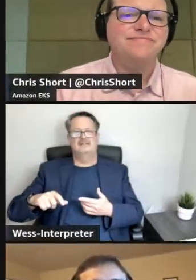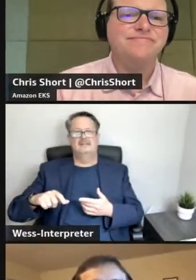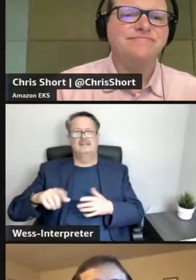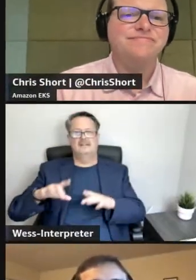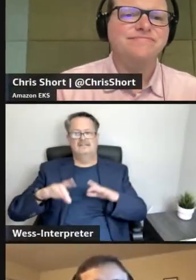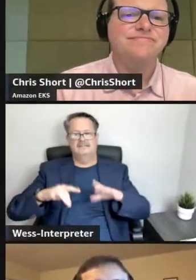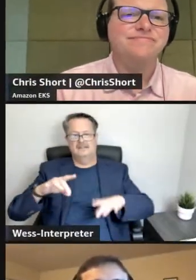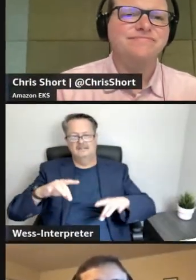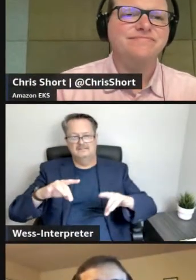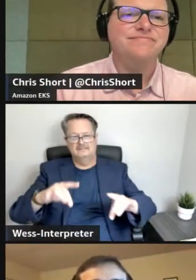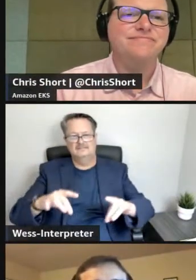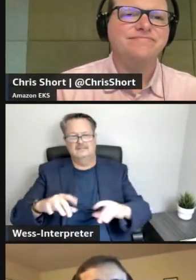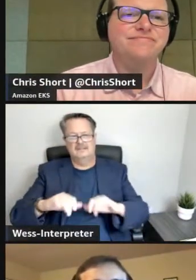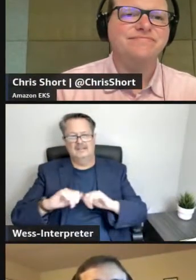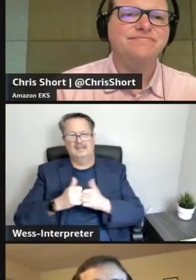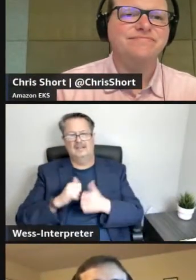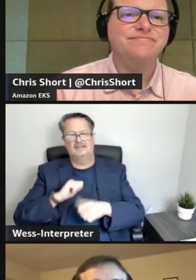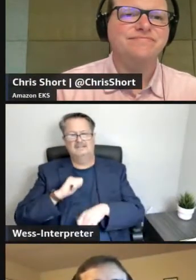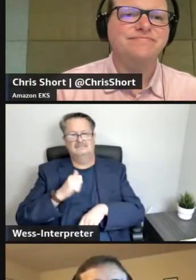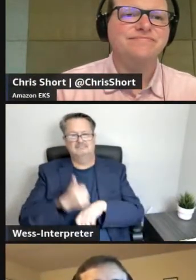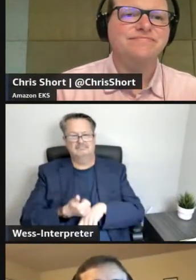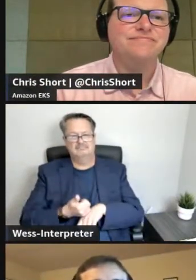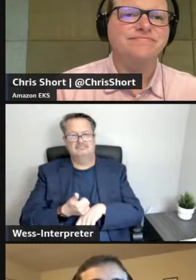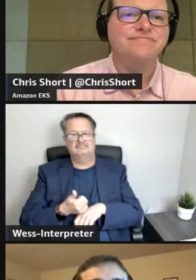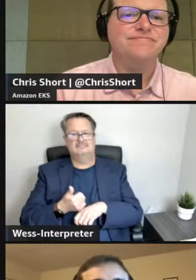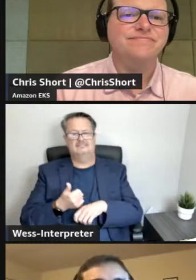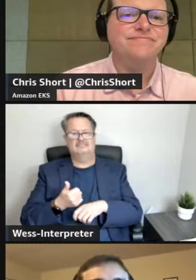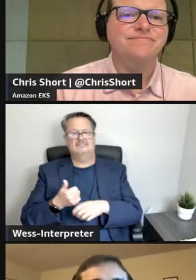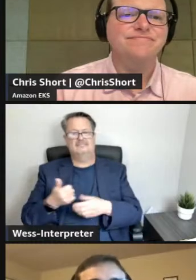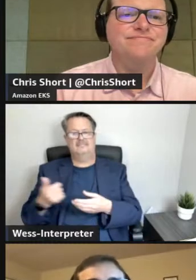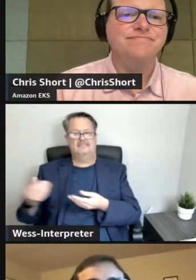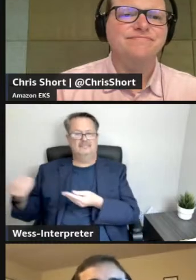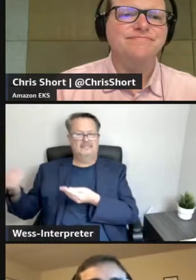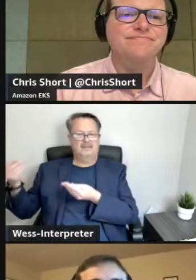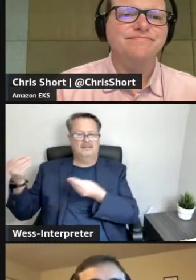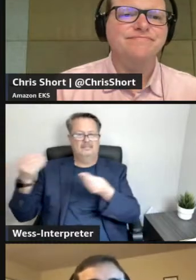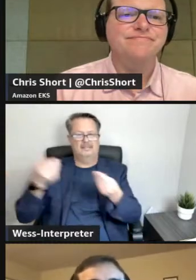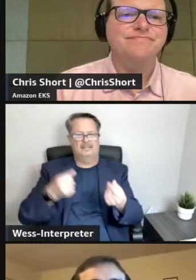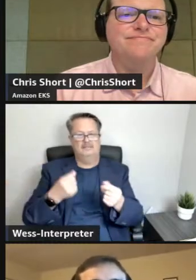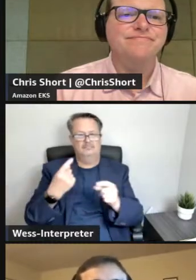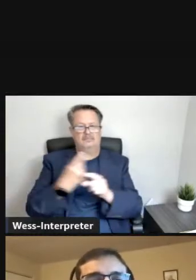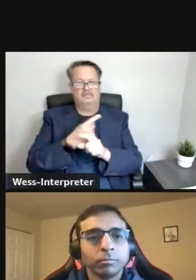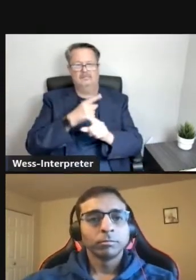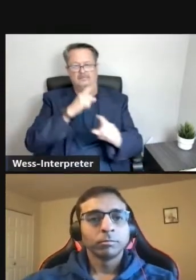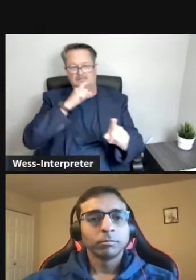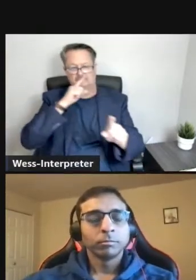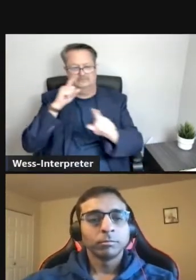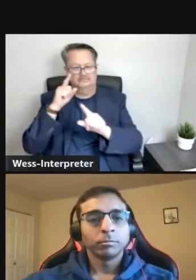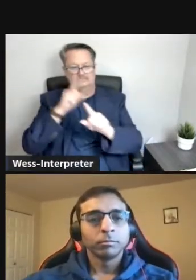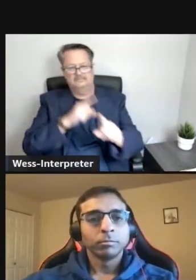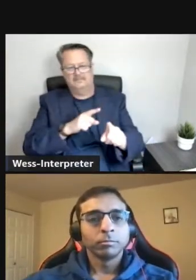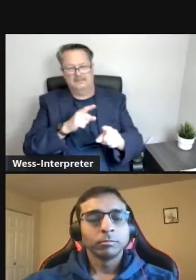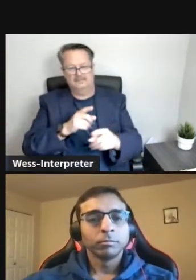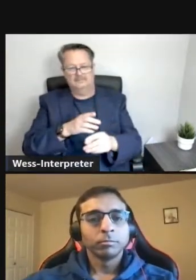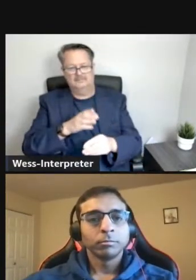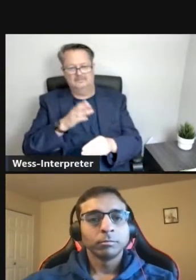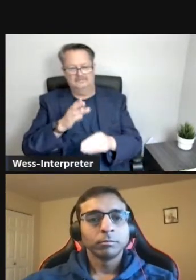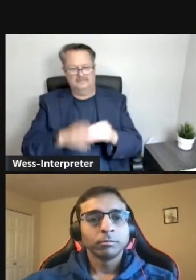incident response plan with automated pipeline to properly respond to those events and take actions on